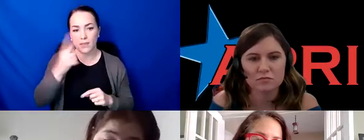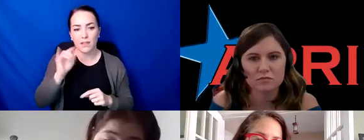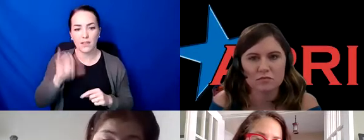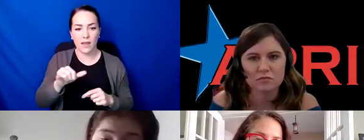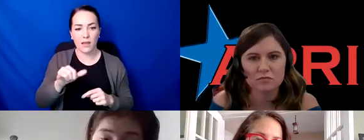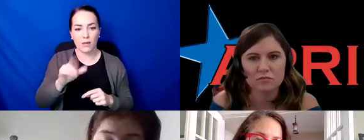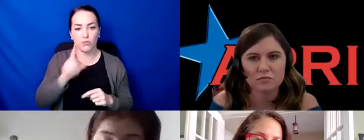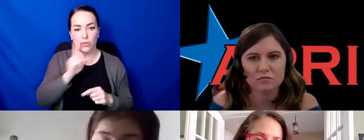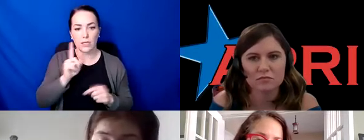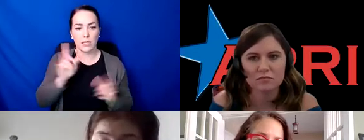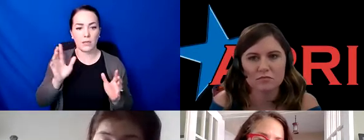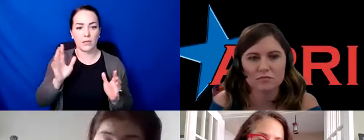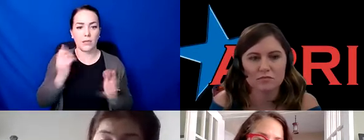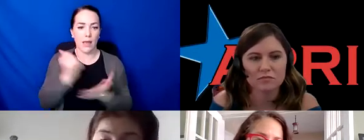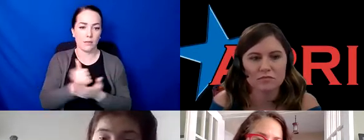push youth forward.